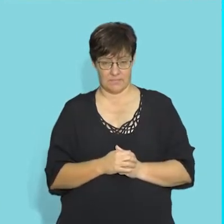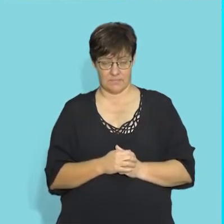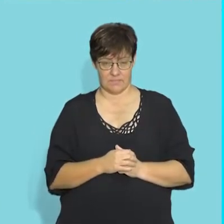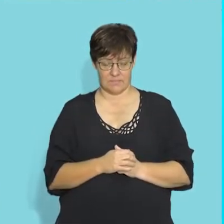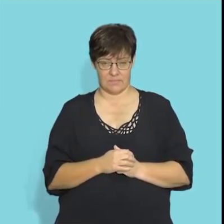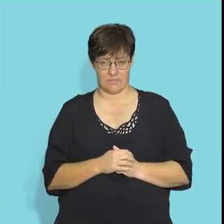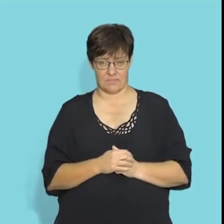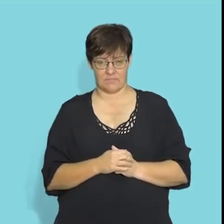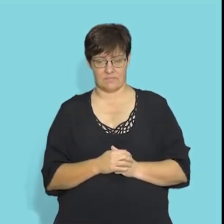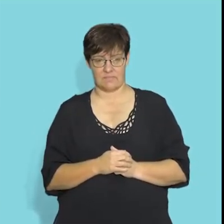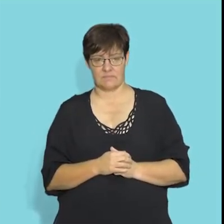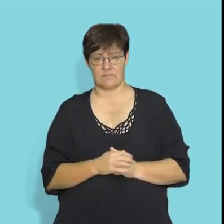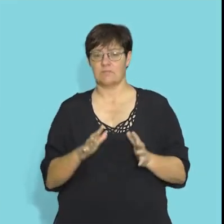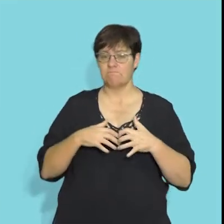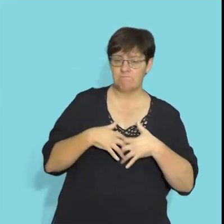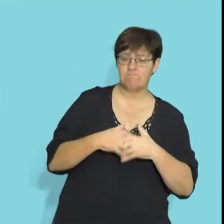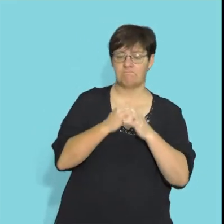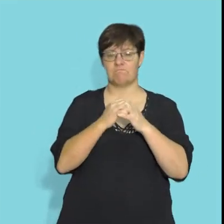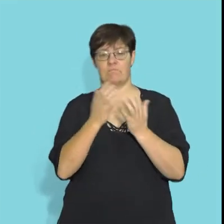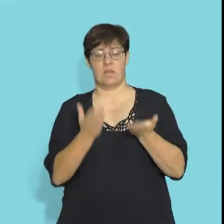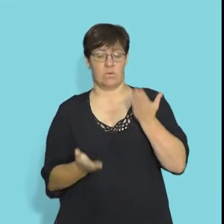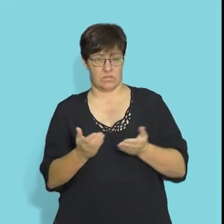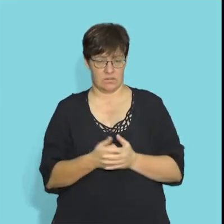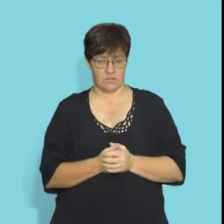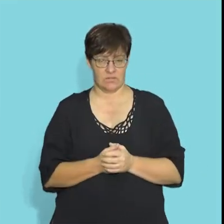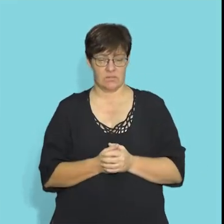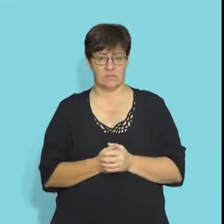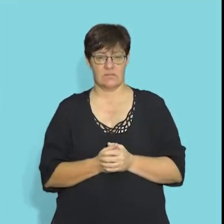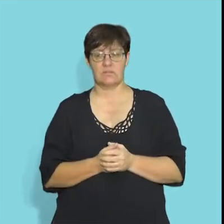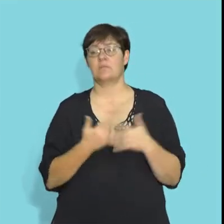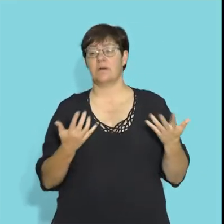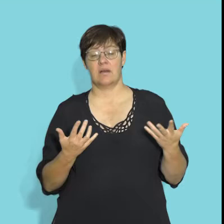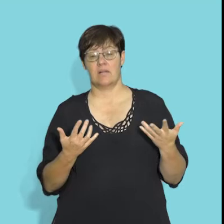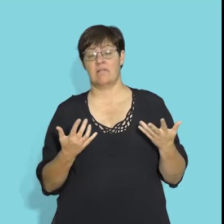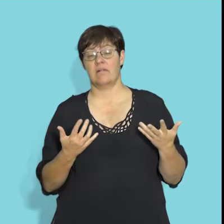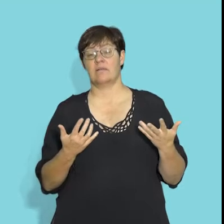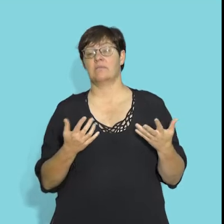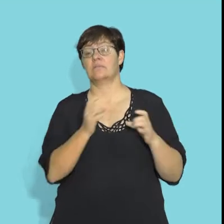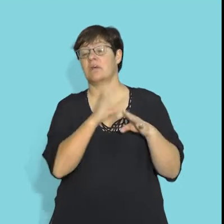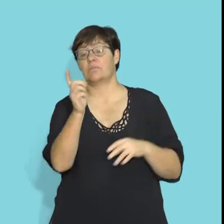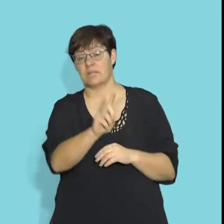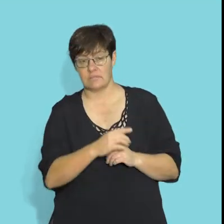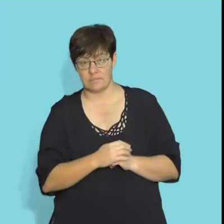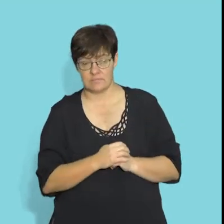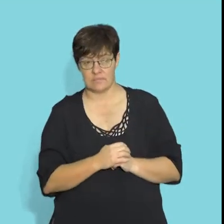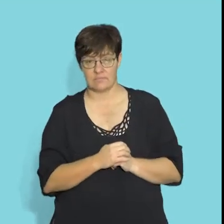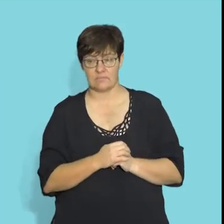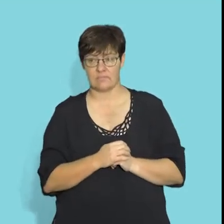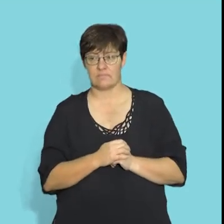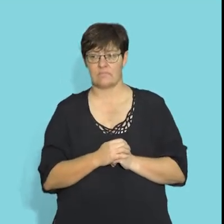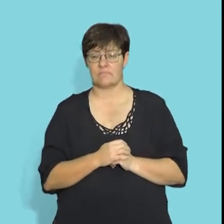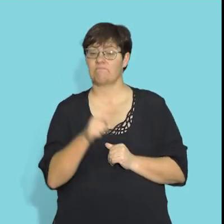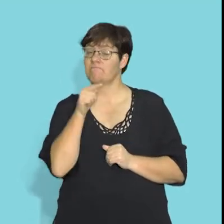And so I'm going to somehow try set up an equation to calculate what A is, but I'm going to be starting with the fact